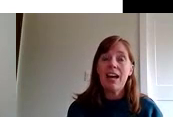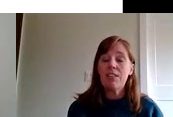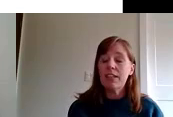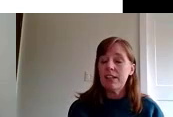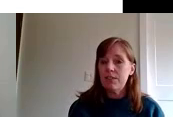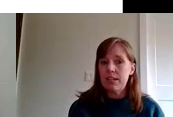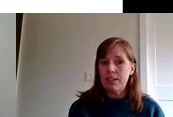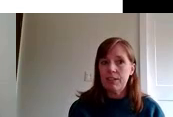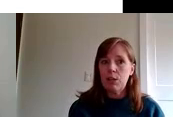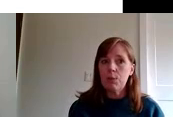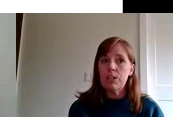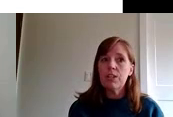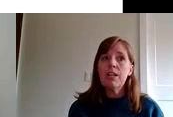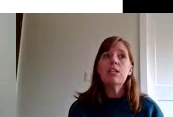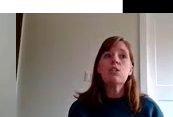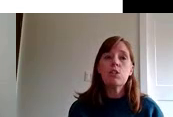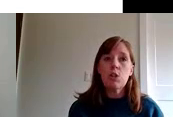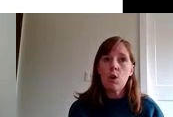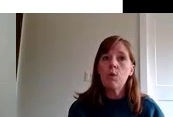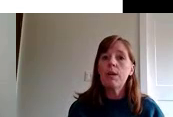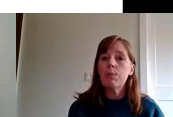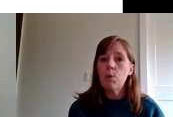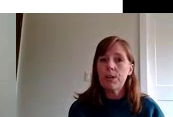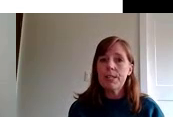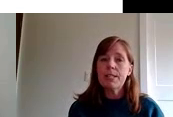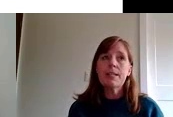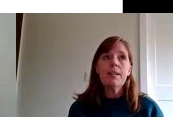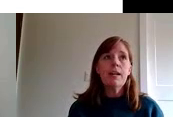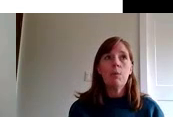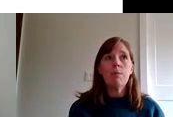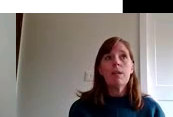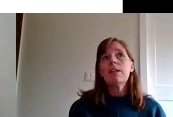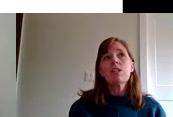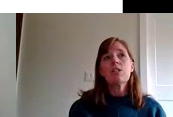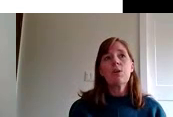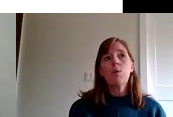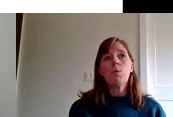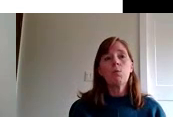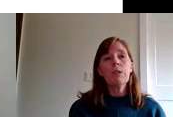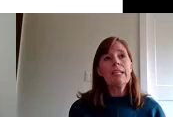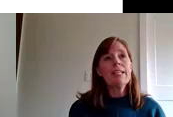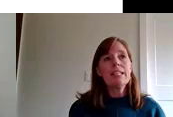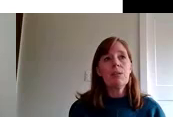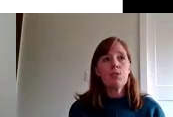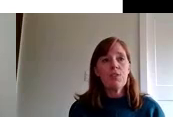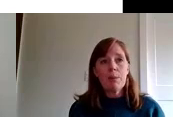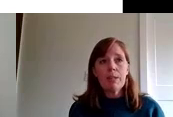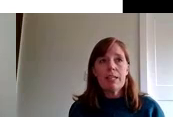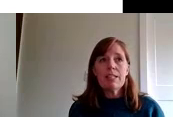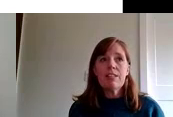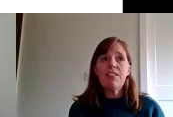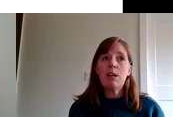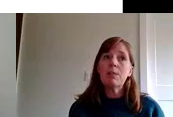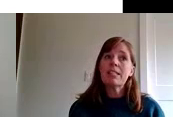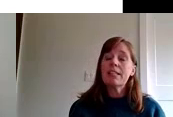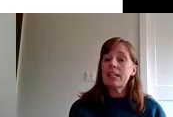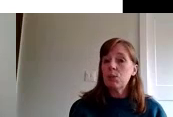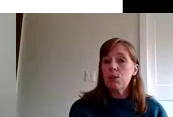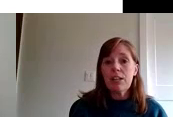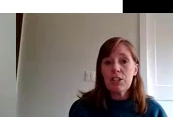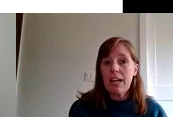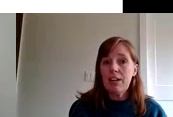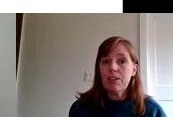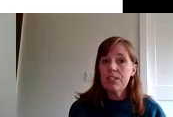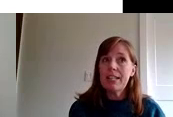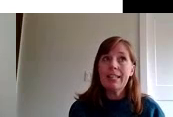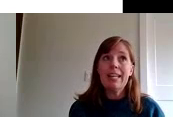going on, and having it in their native language is so important. So really connecting with those families, and families